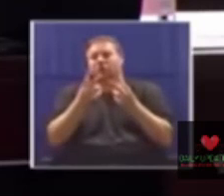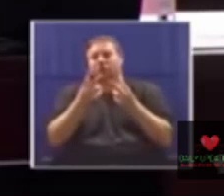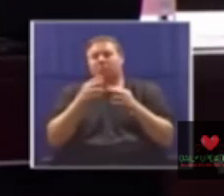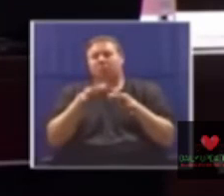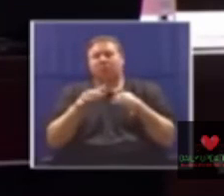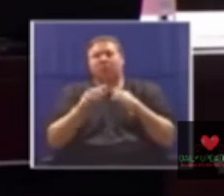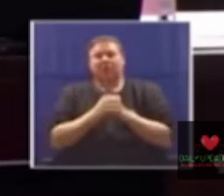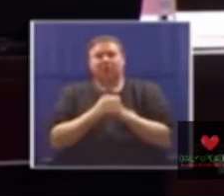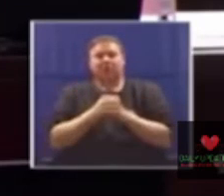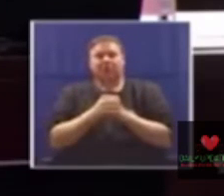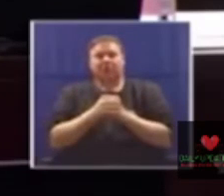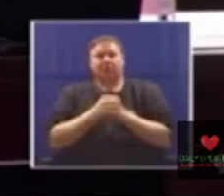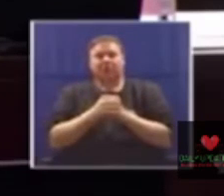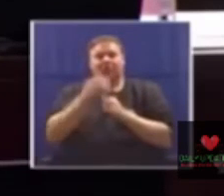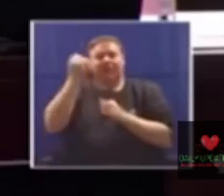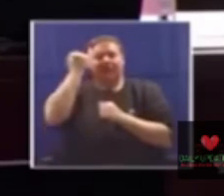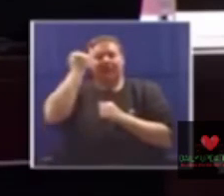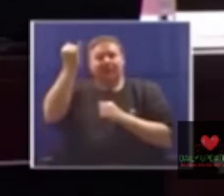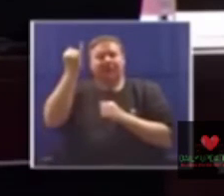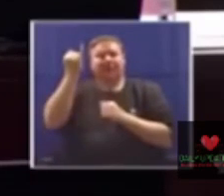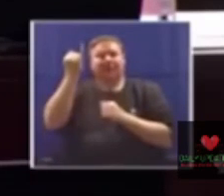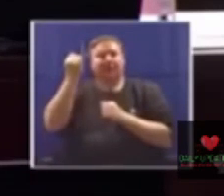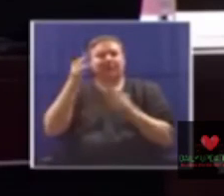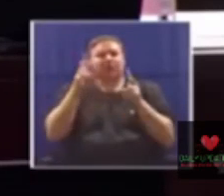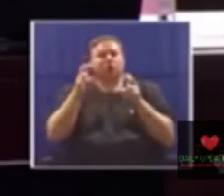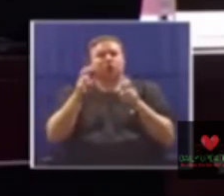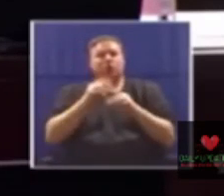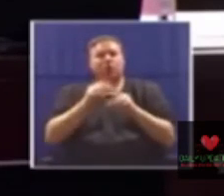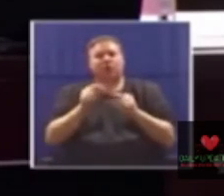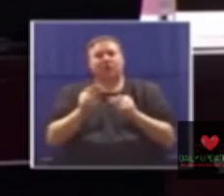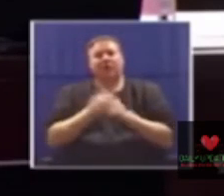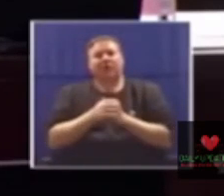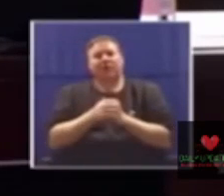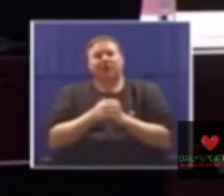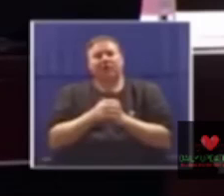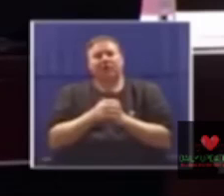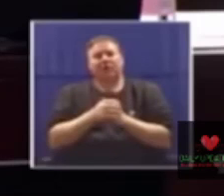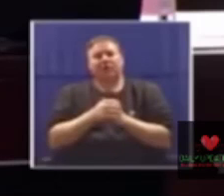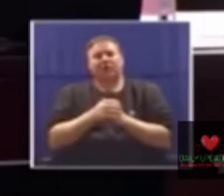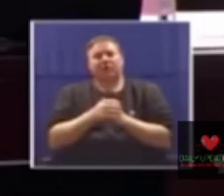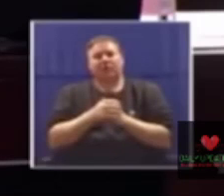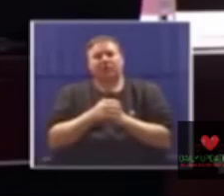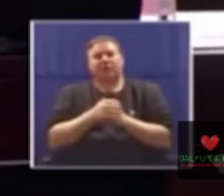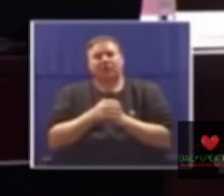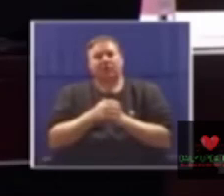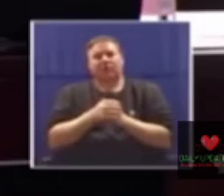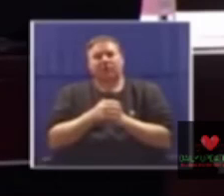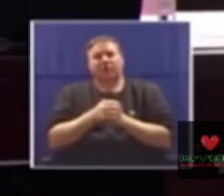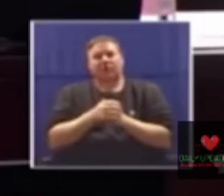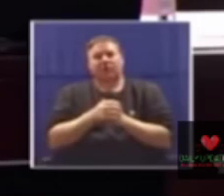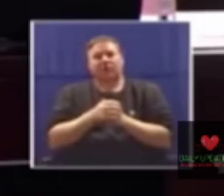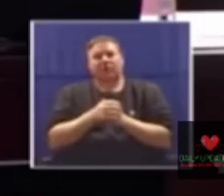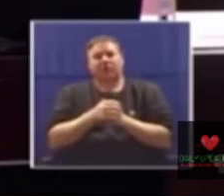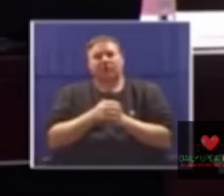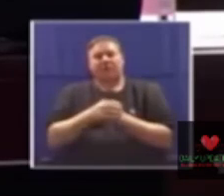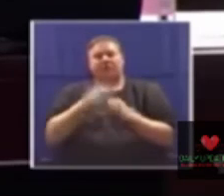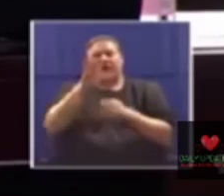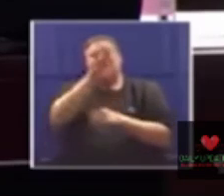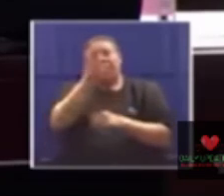the conceptual issues quickly about the organization of African unity and the African